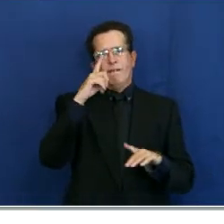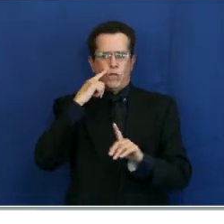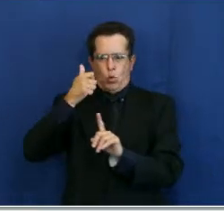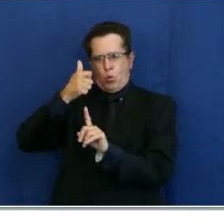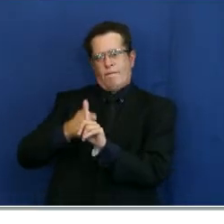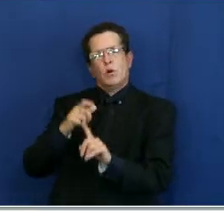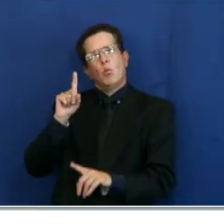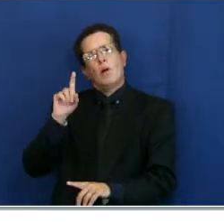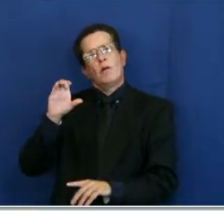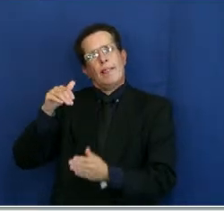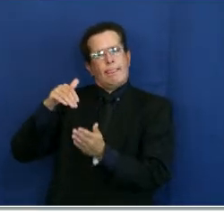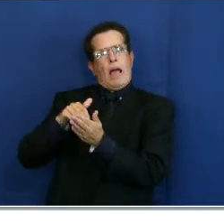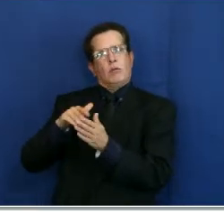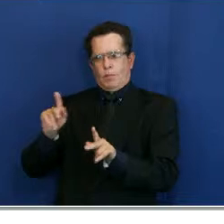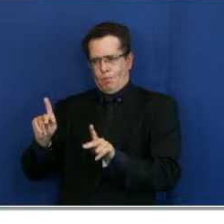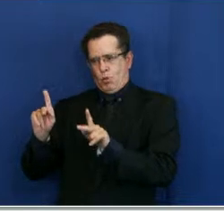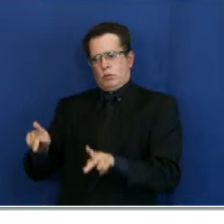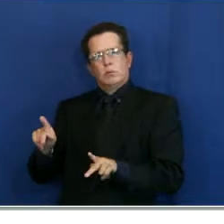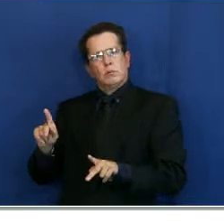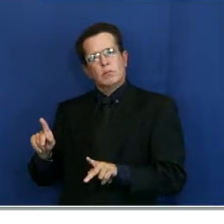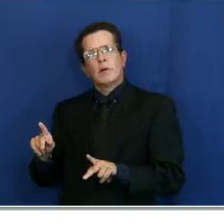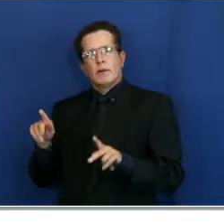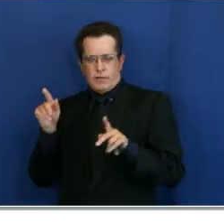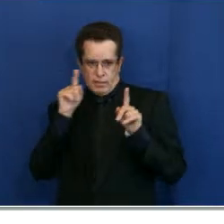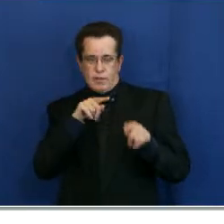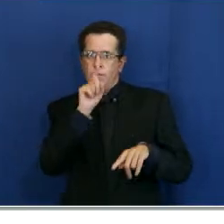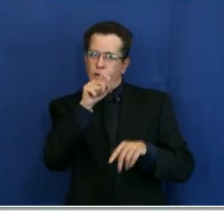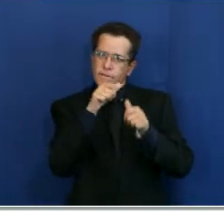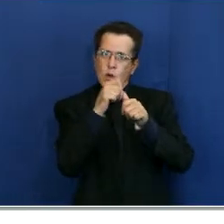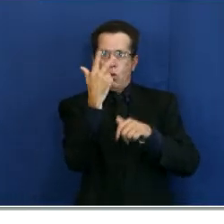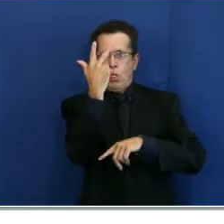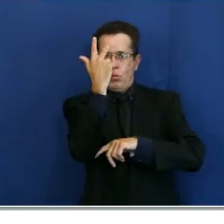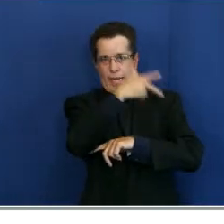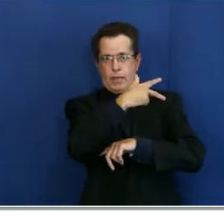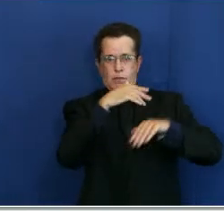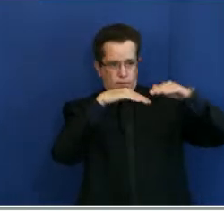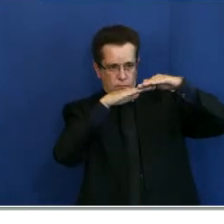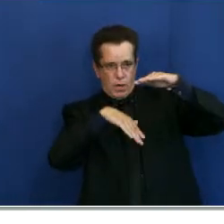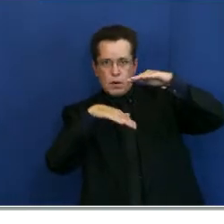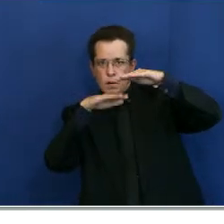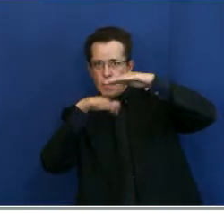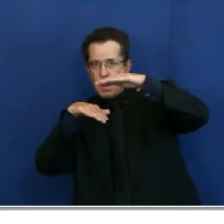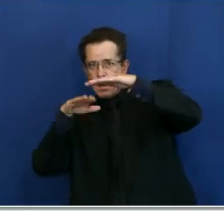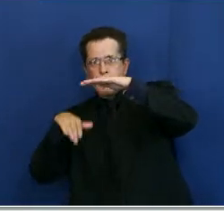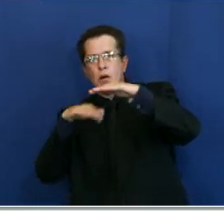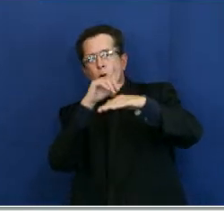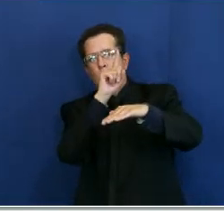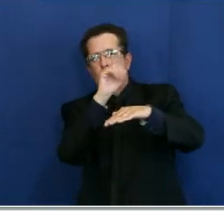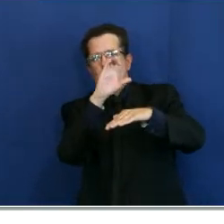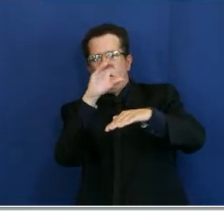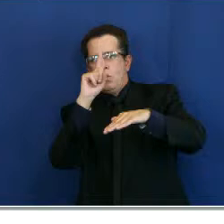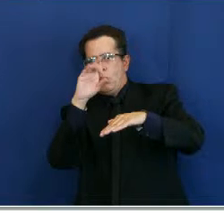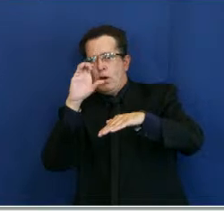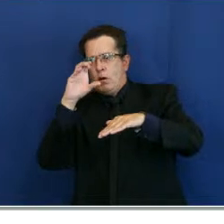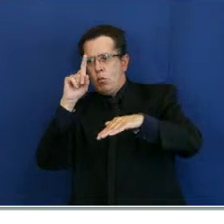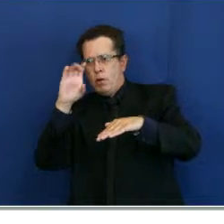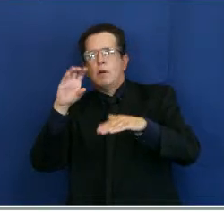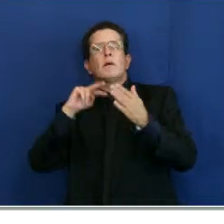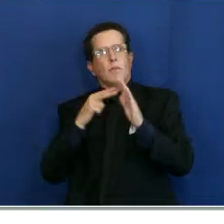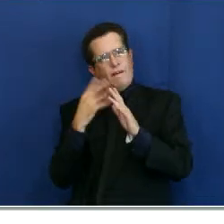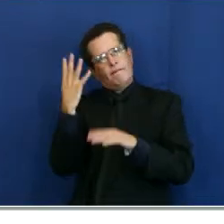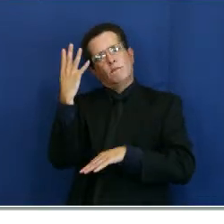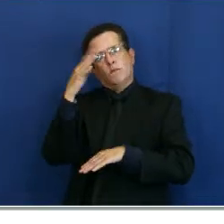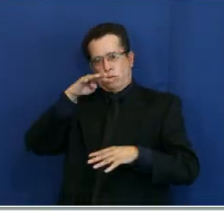100,000 population. So 3 days, and then on the 4th day, that means that the county is off